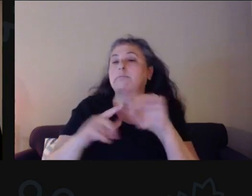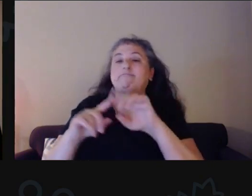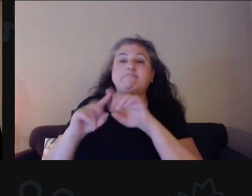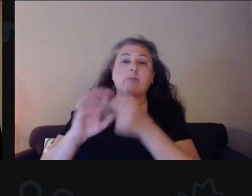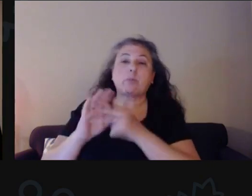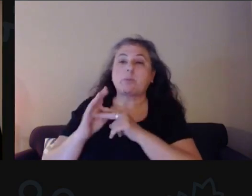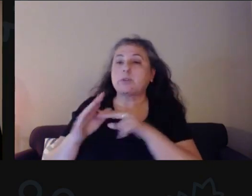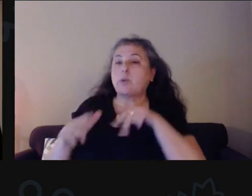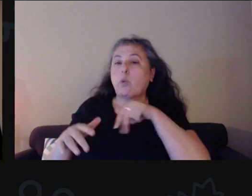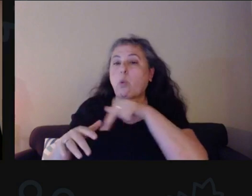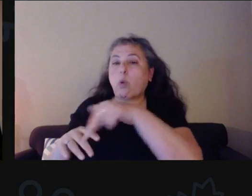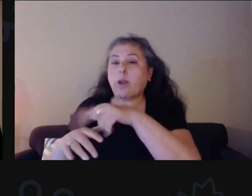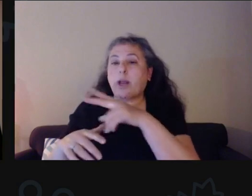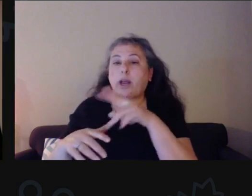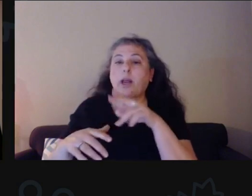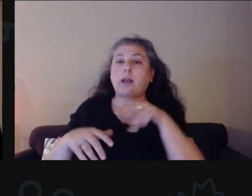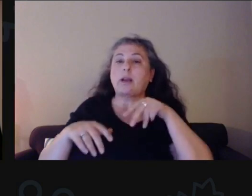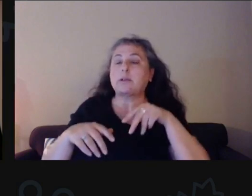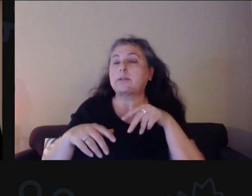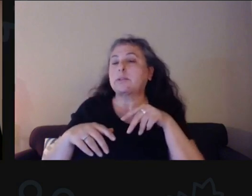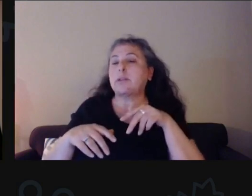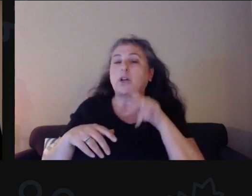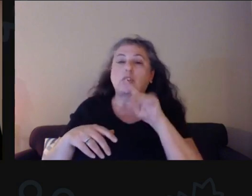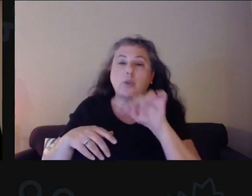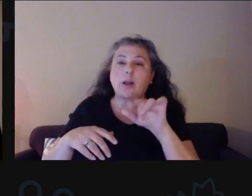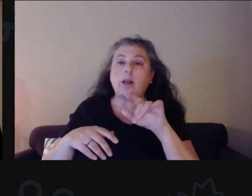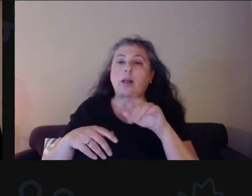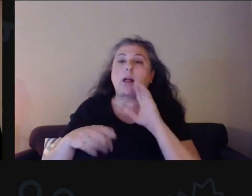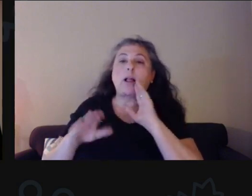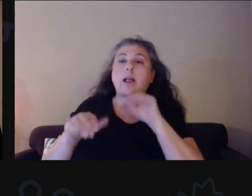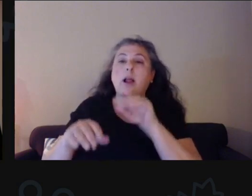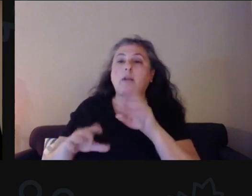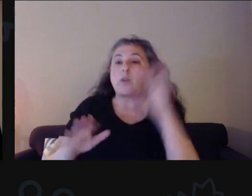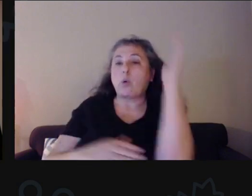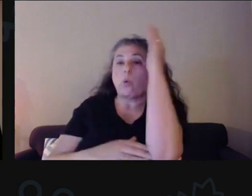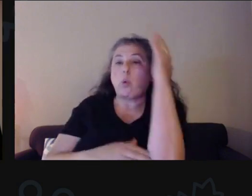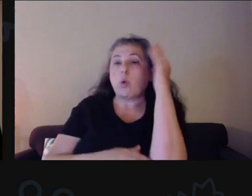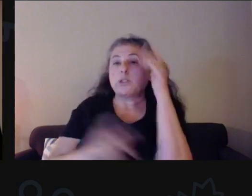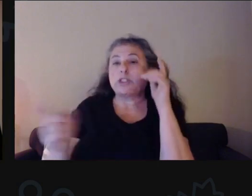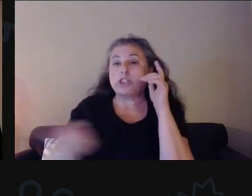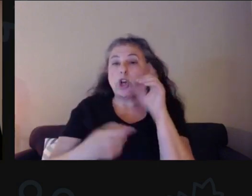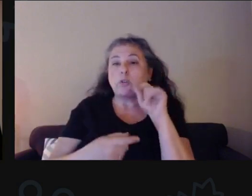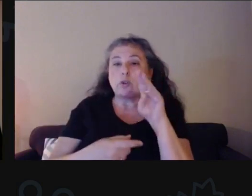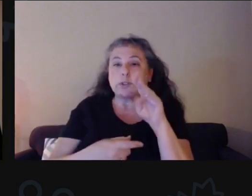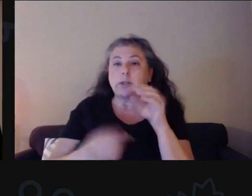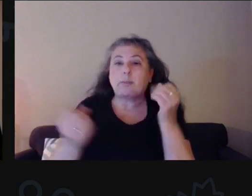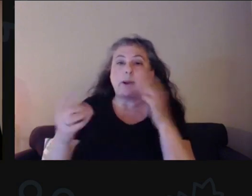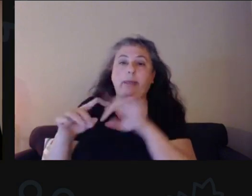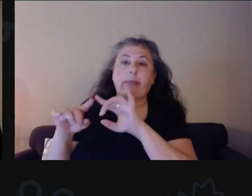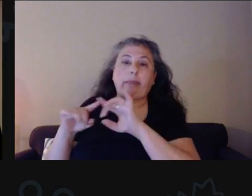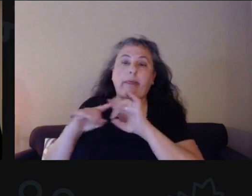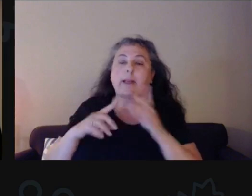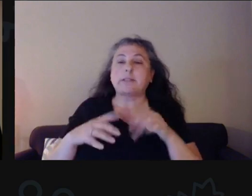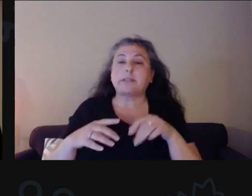trail, as well as Lake of the Woods Golf Course and so much more here at the Champaign County Forest Preserve District.